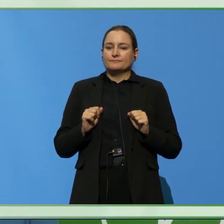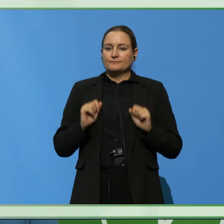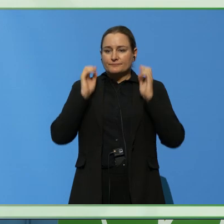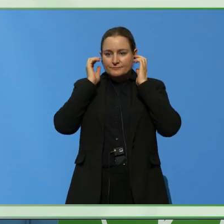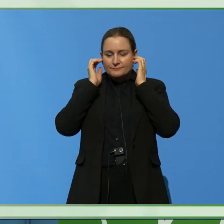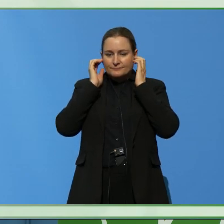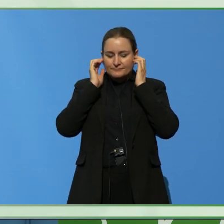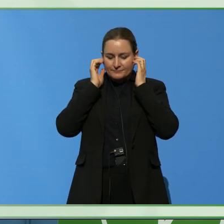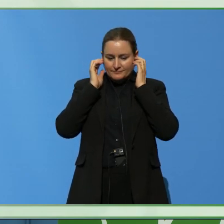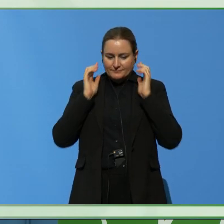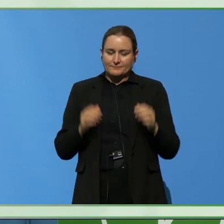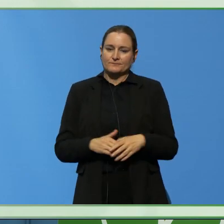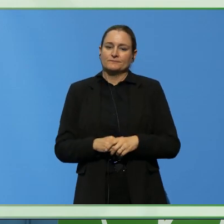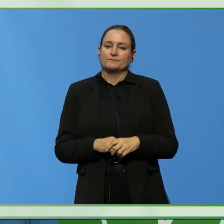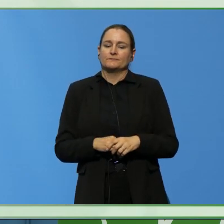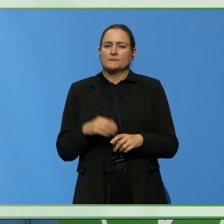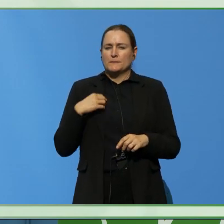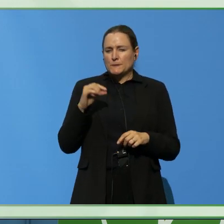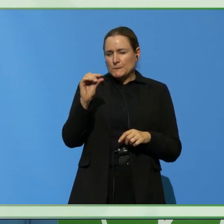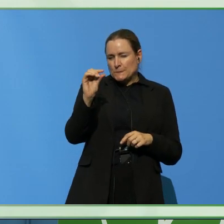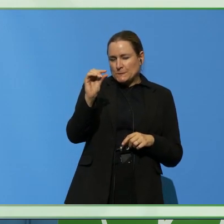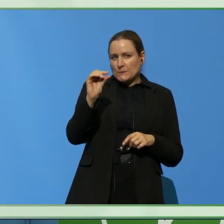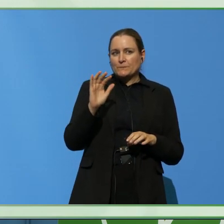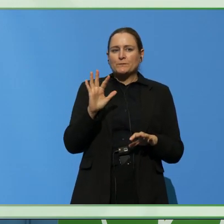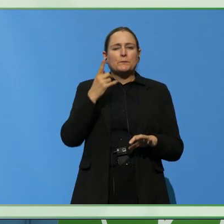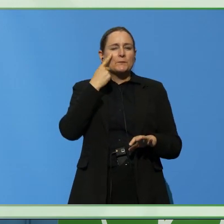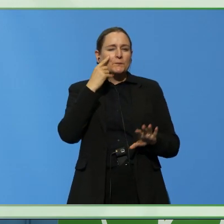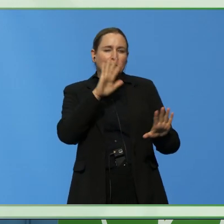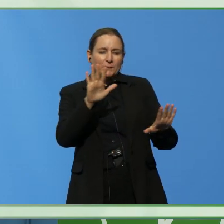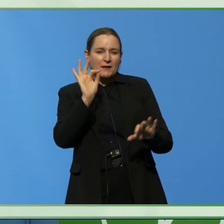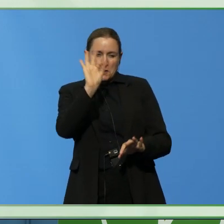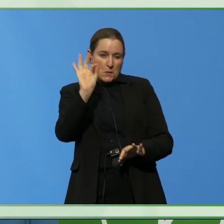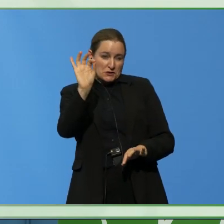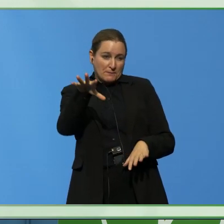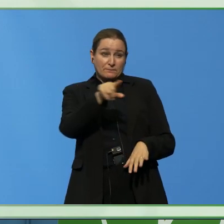small test. And if you've watched the movie Lion King, please raise your hand up.